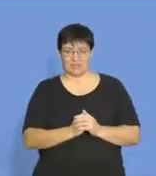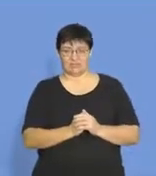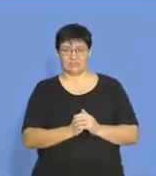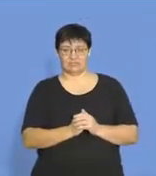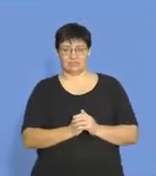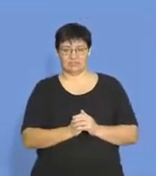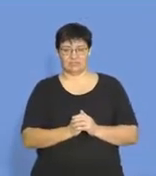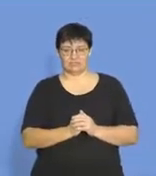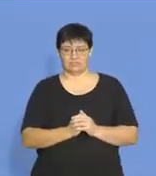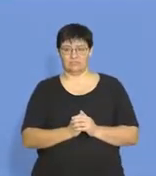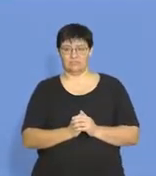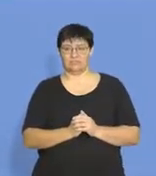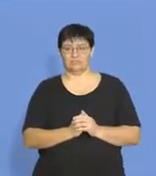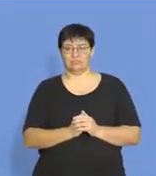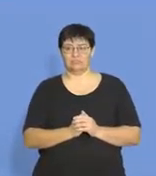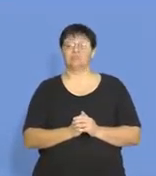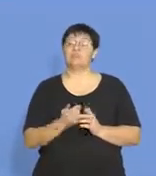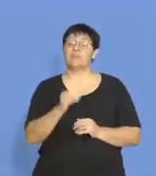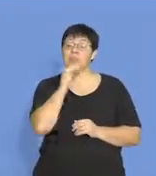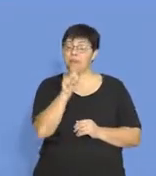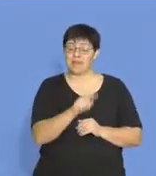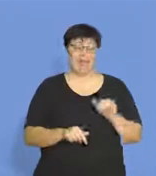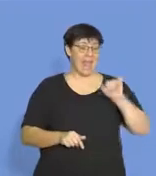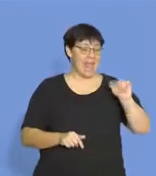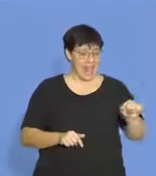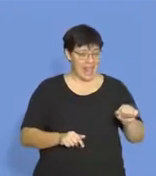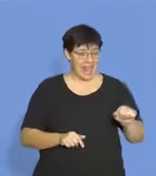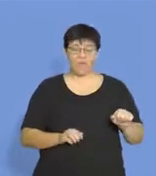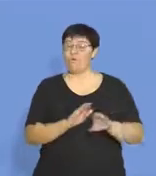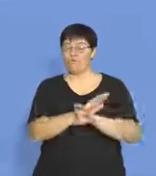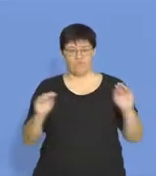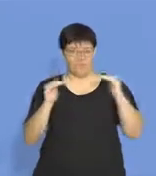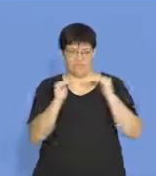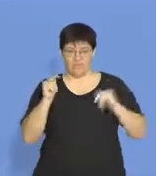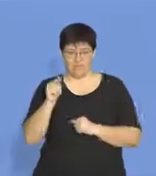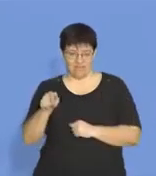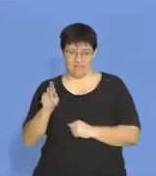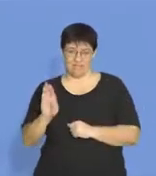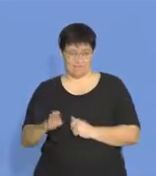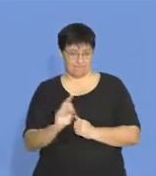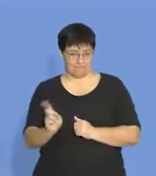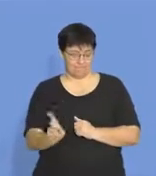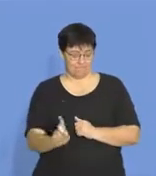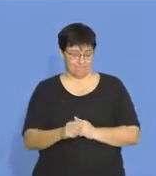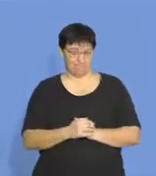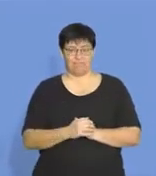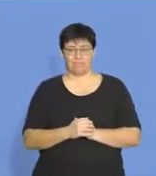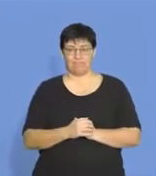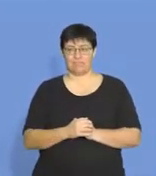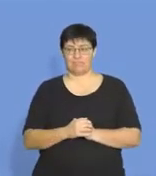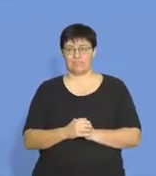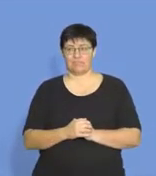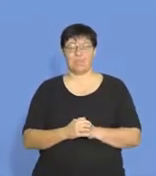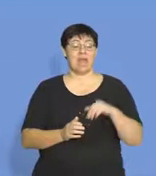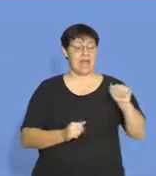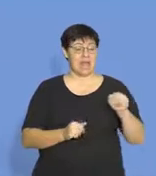in between, so like a slash, says that A is not equal to B. And you know, if I just said A